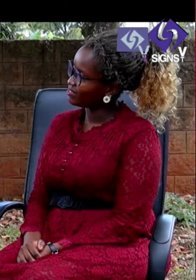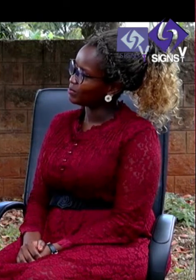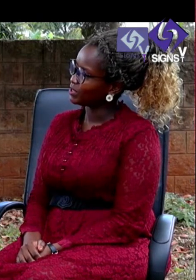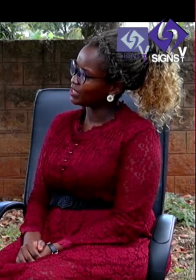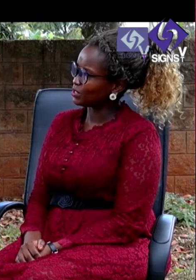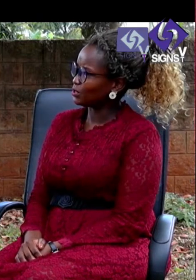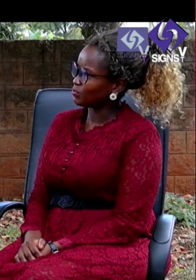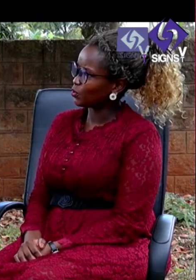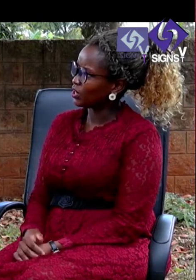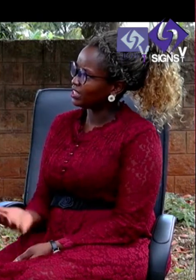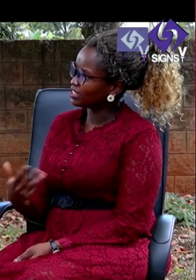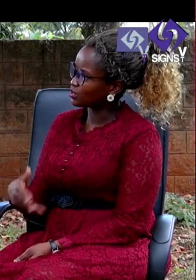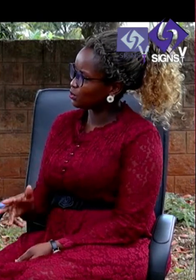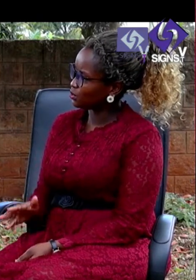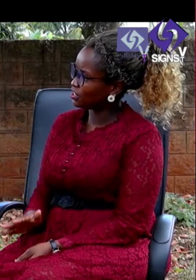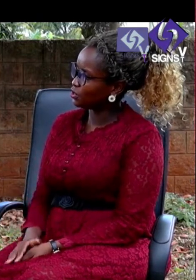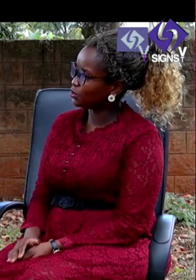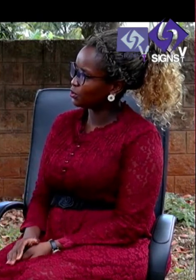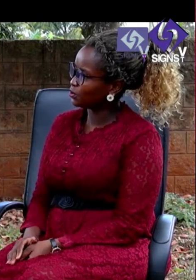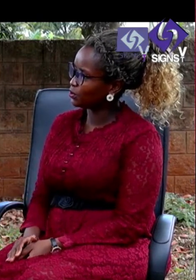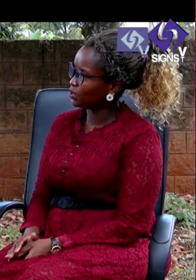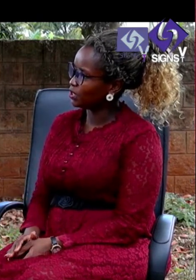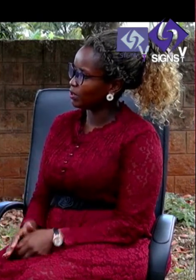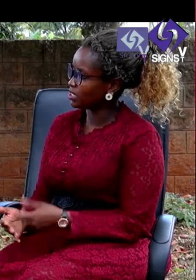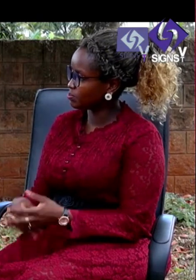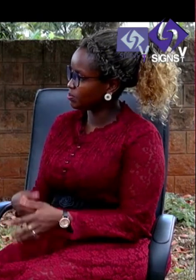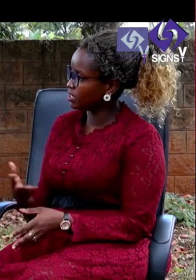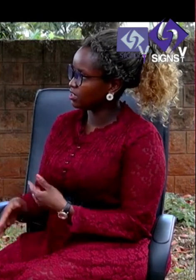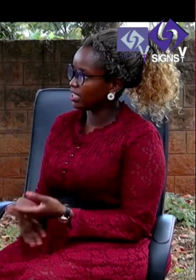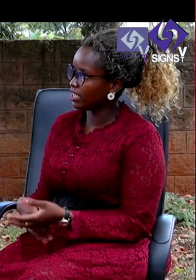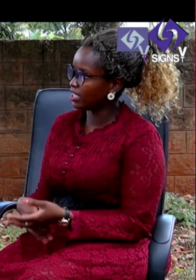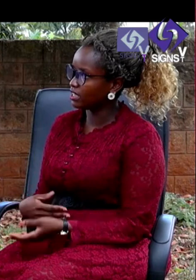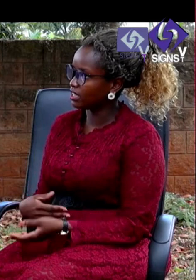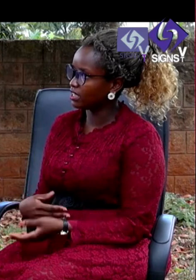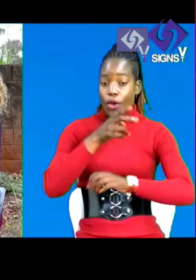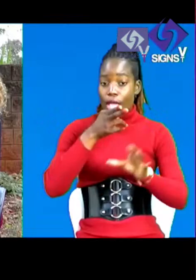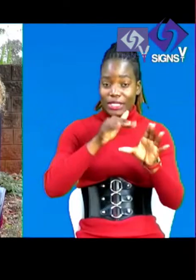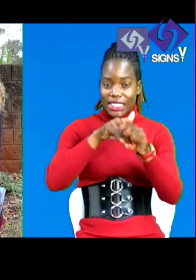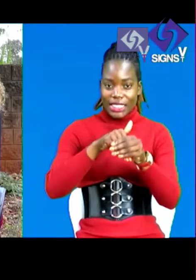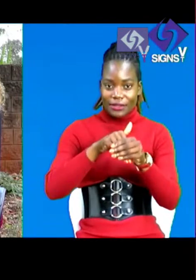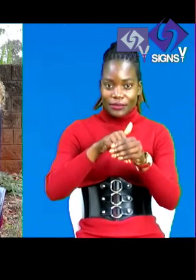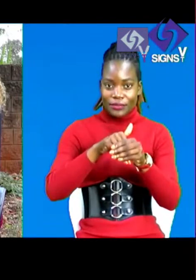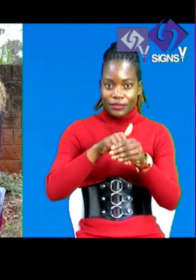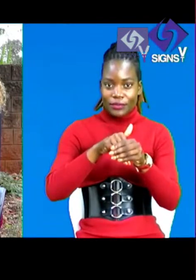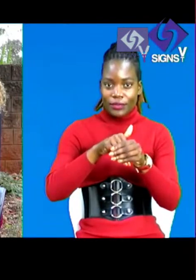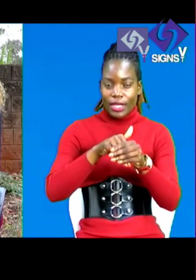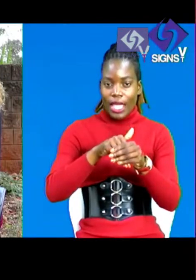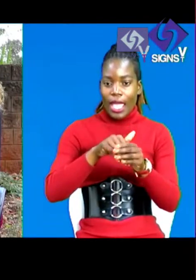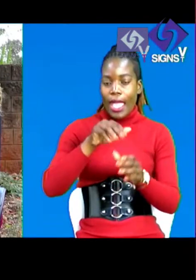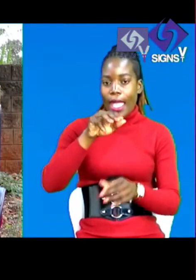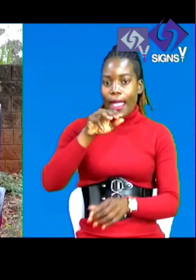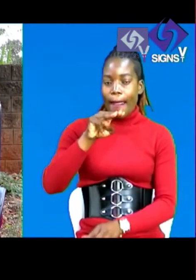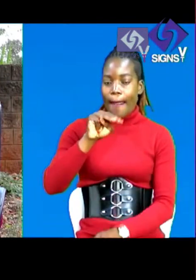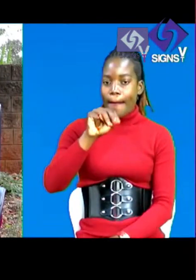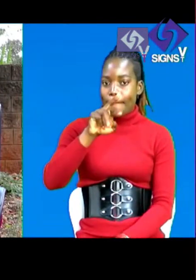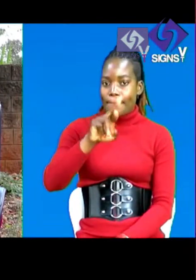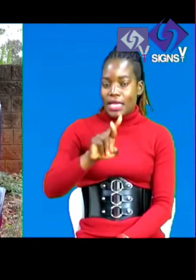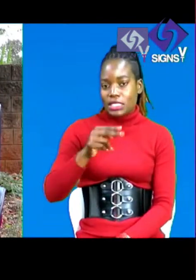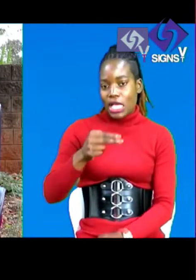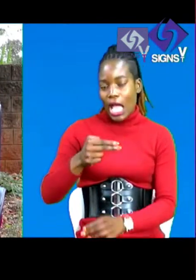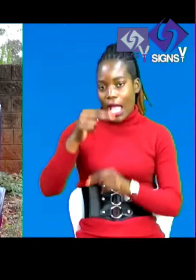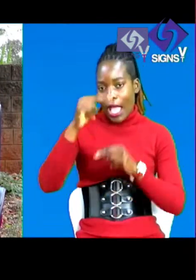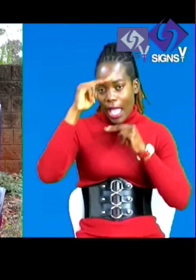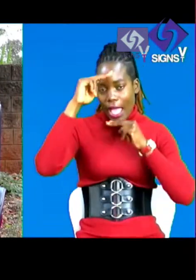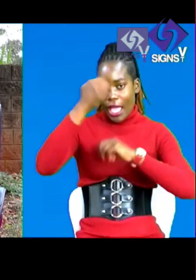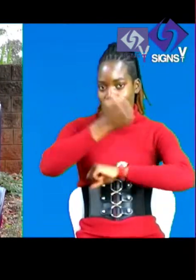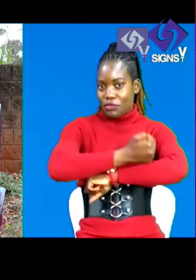runners-up. And so, while in school, did you participate in like Mr. what do you call it, Mr. High School at that